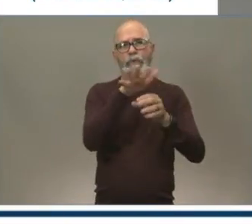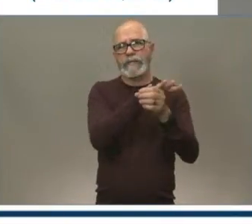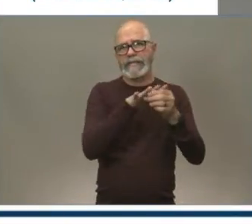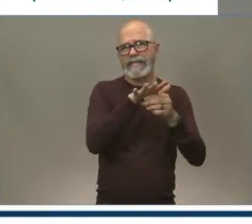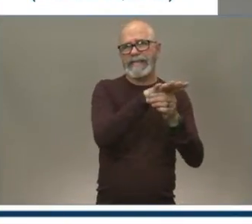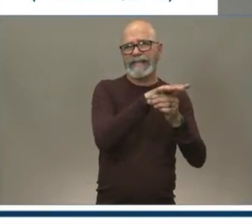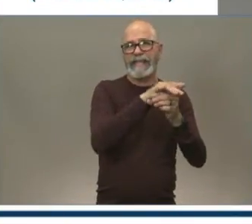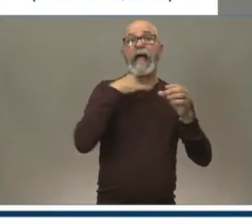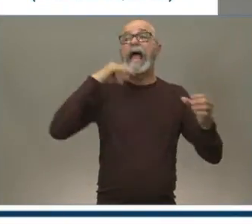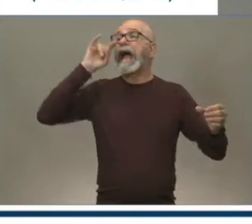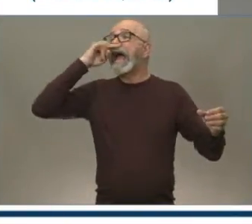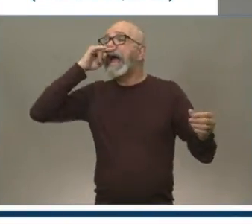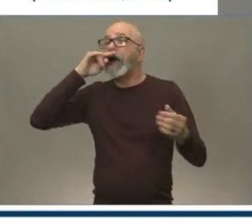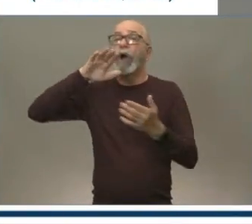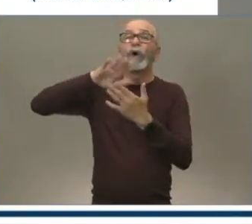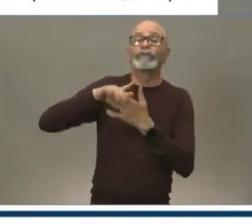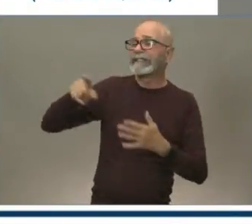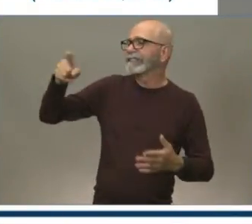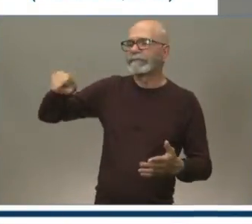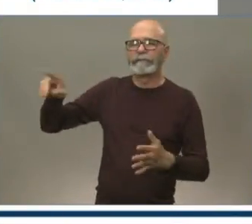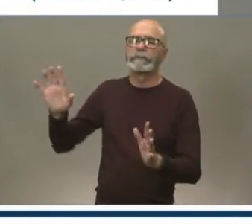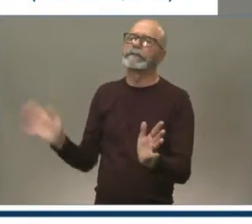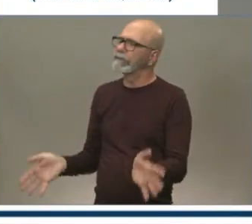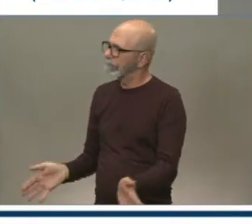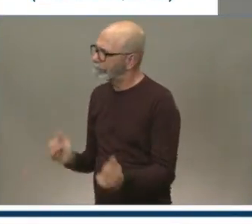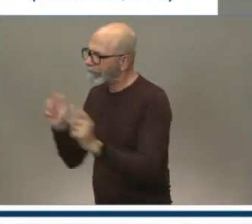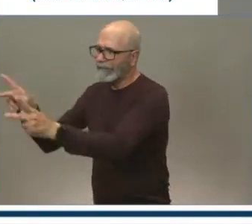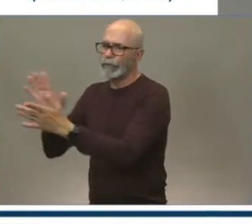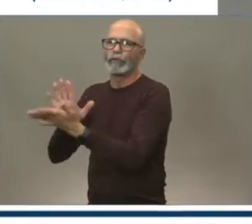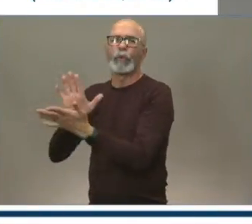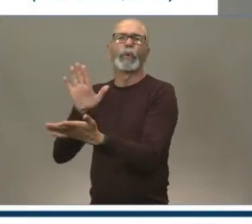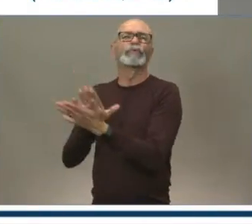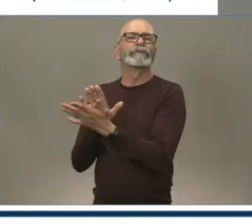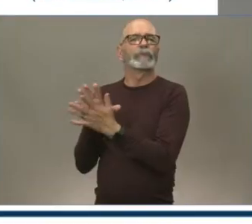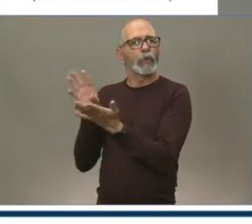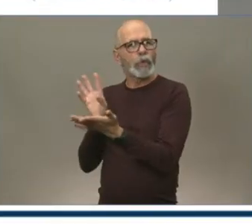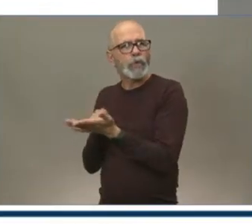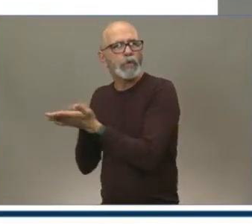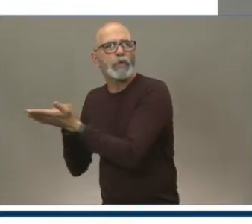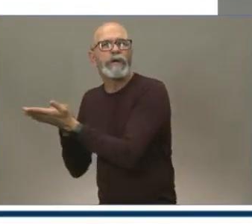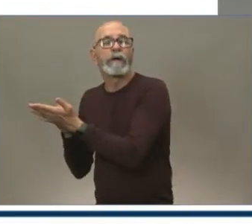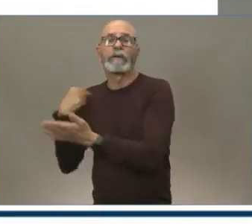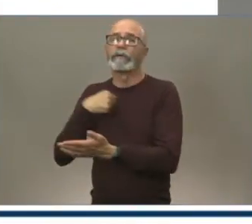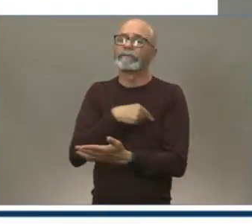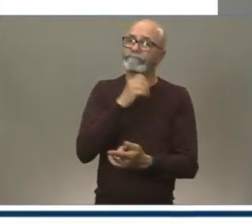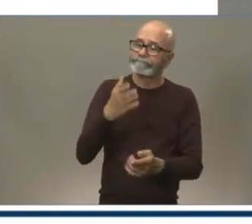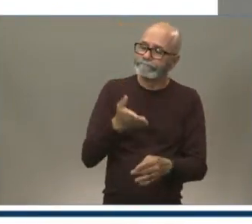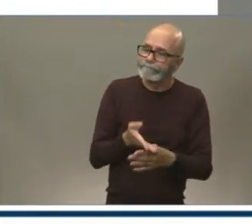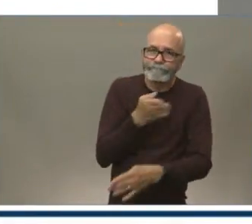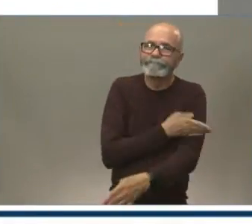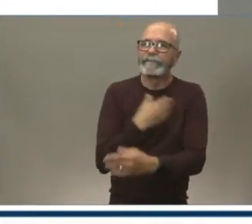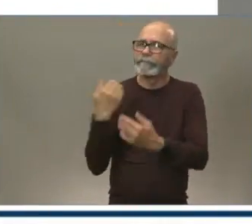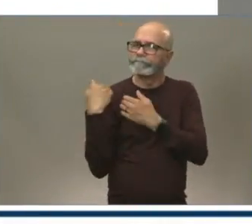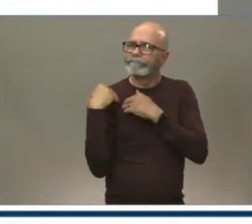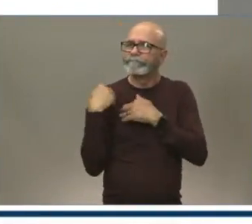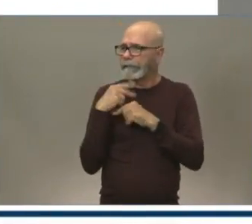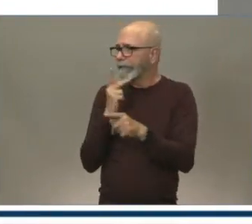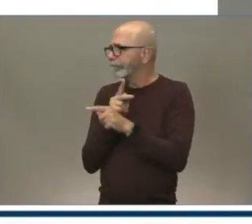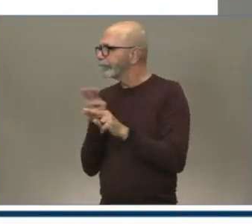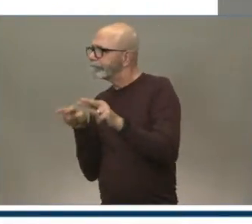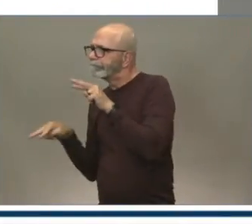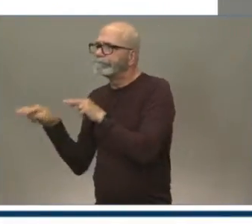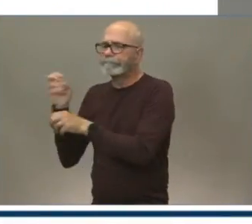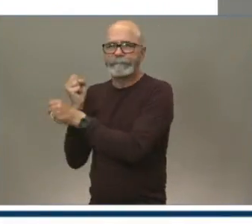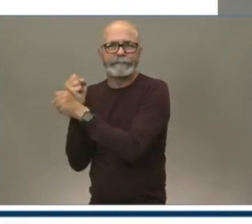one of our priorities. So we all have to take responsibility and then do what we can do to continue to keep our schools safe.